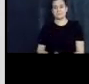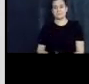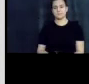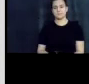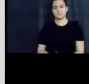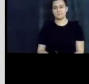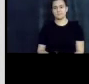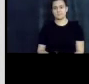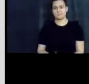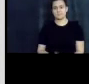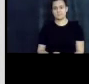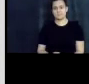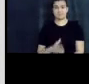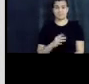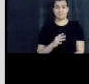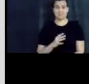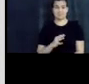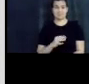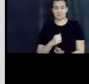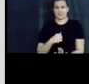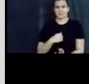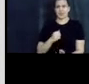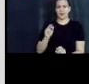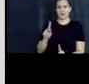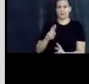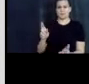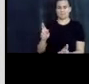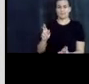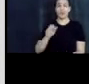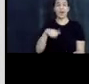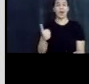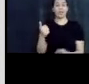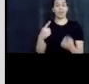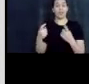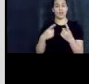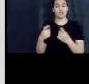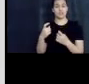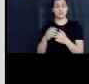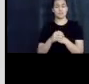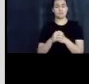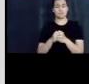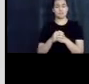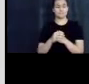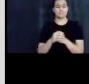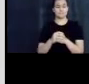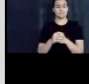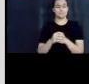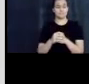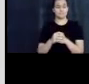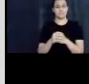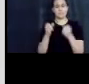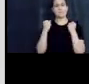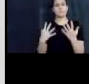Muted. Sorry. Okay. Another question, we didn't really talk about it here, but a lot of incoming